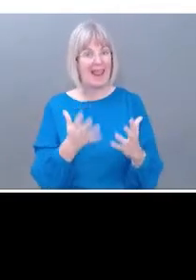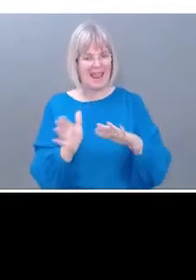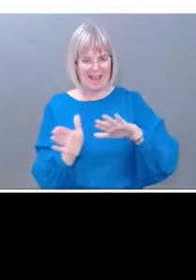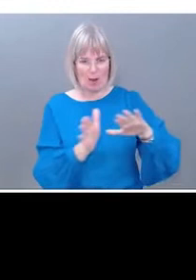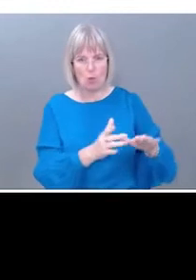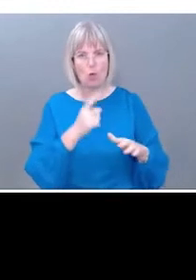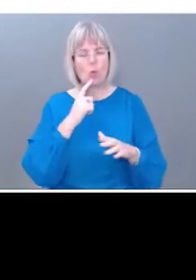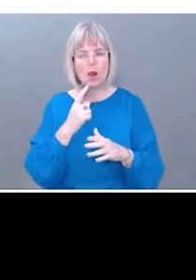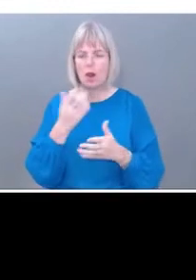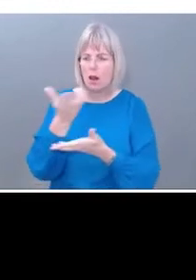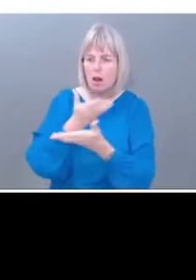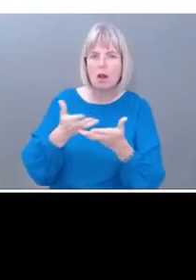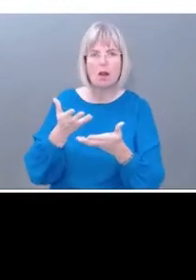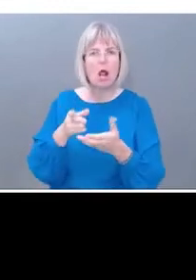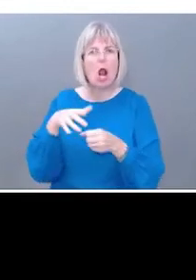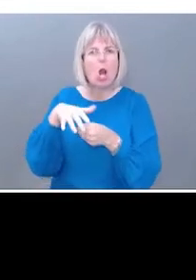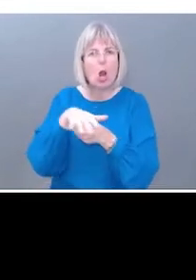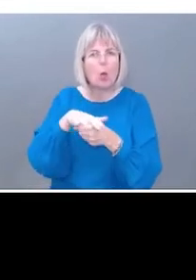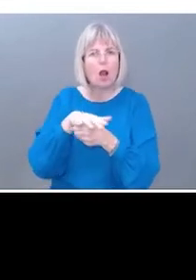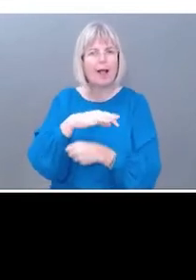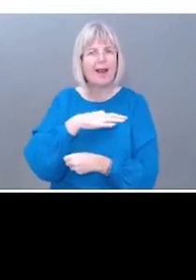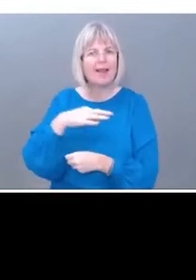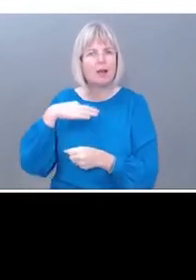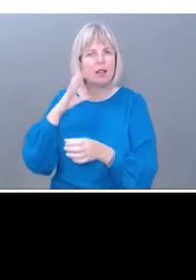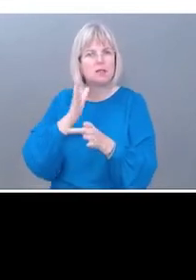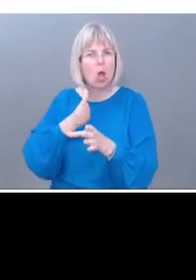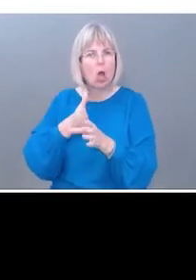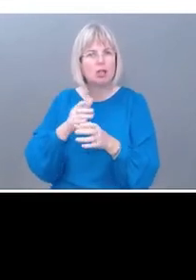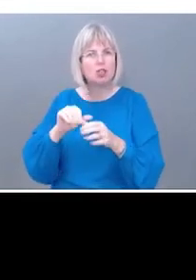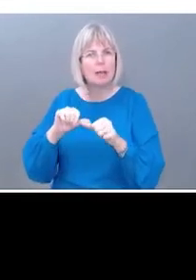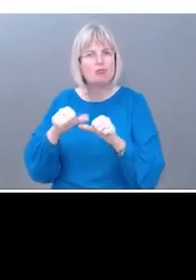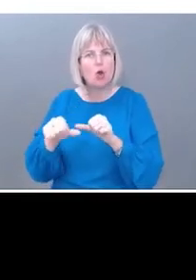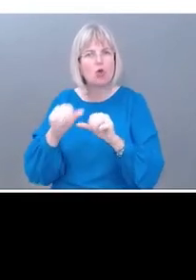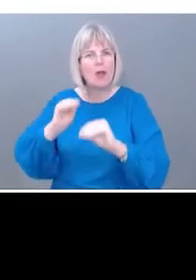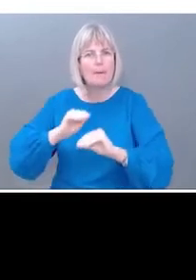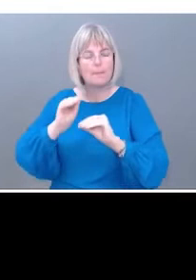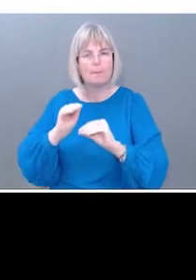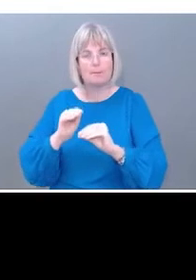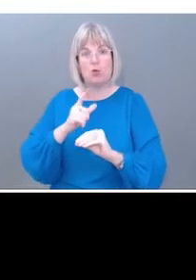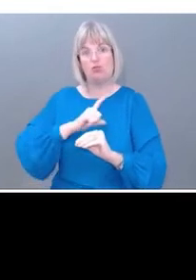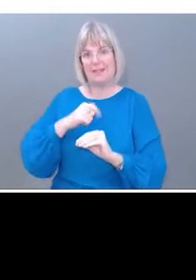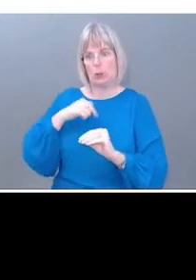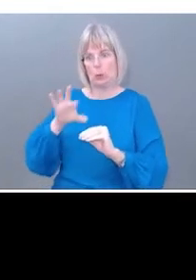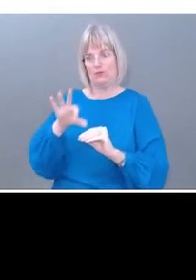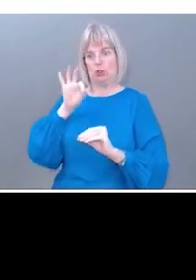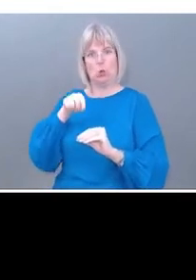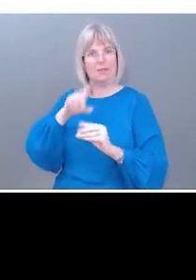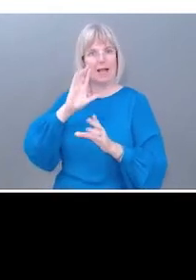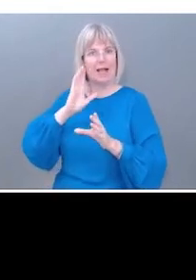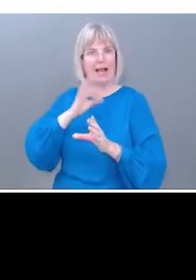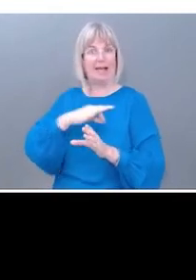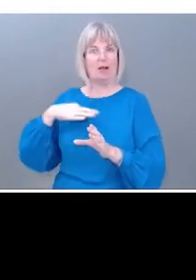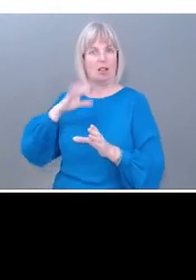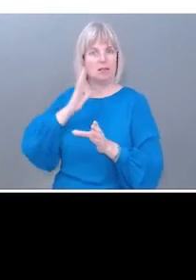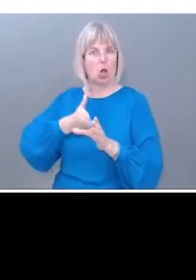clinical psychology programs, and the reason why we've chosen clinical psychology at the moment is because there's been a huge push behind the